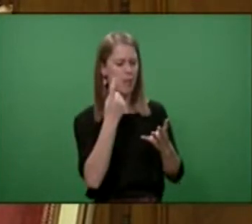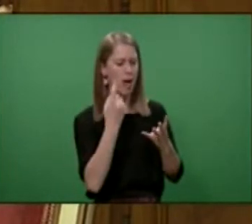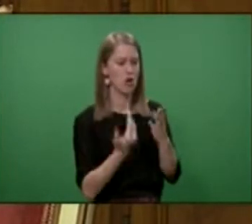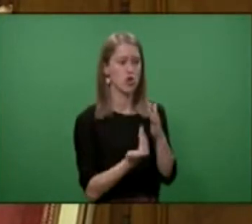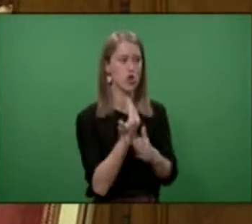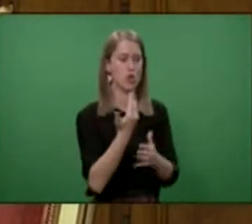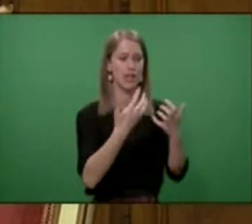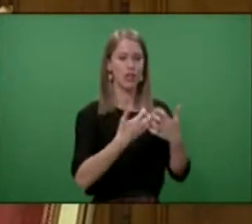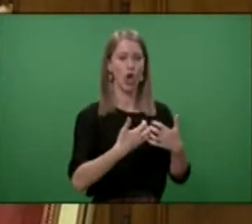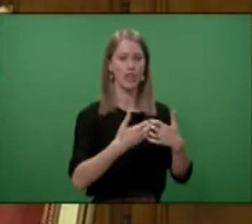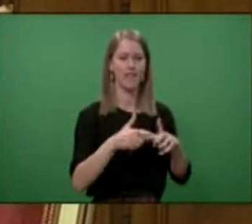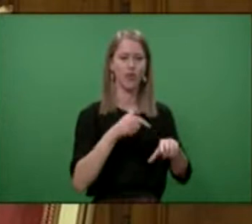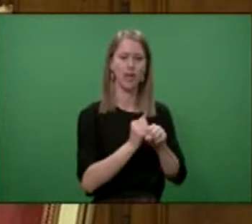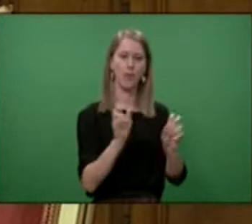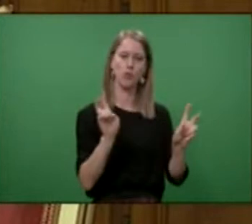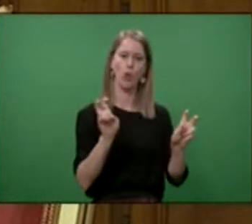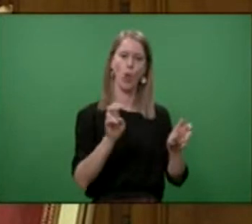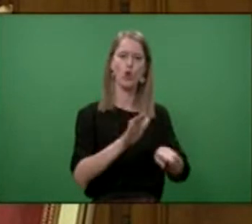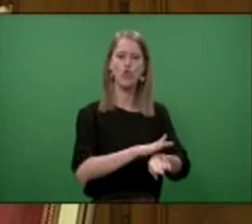like green hydrogen.